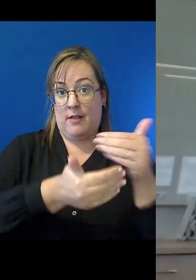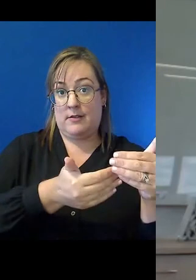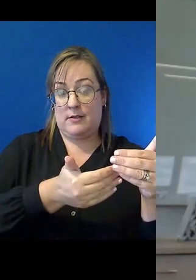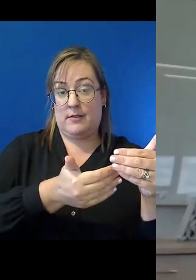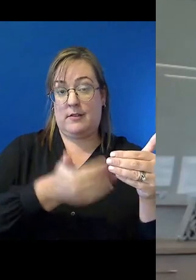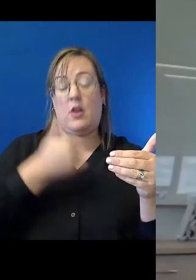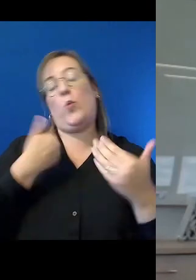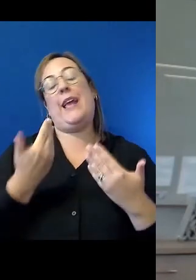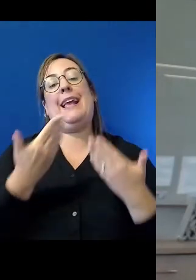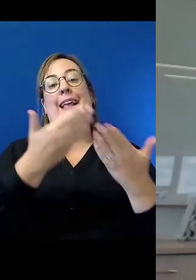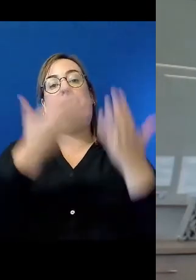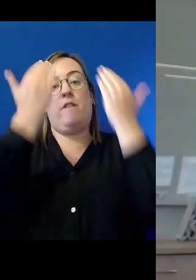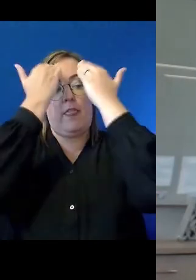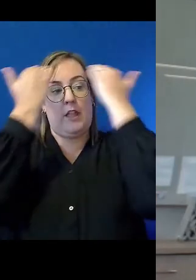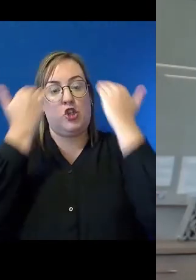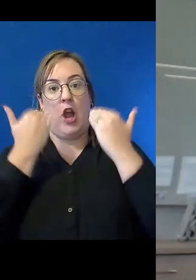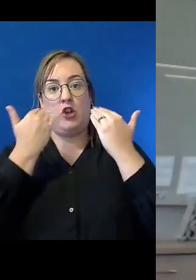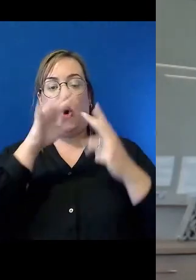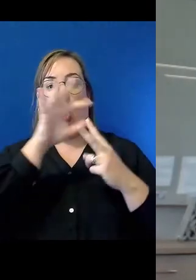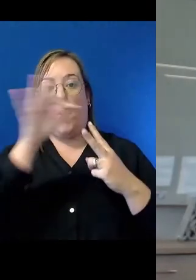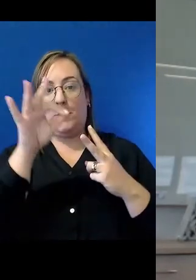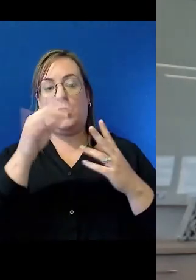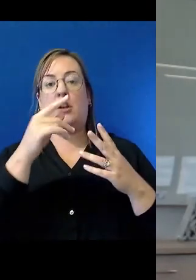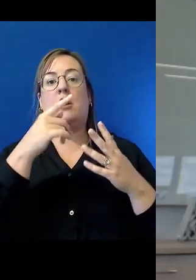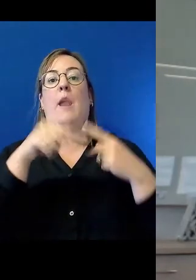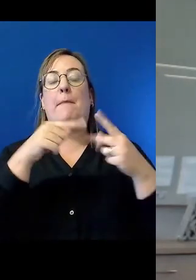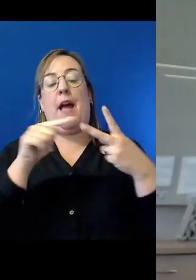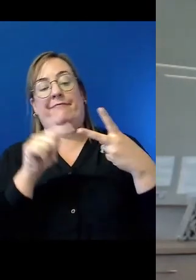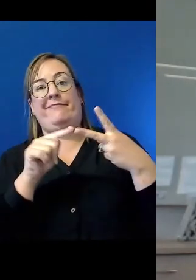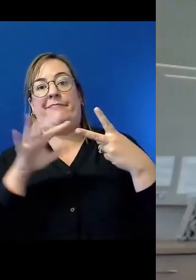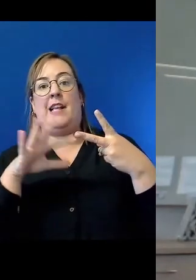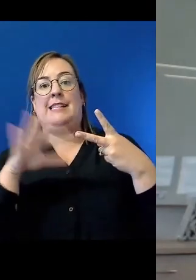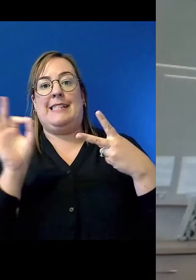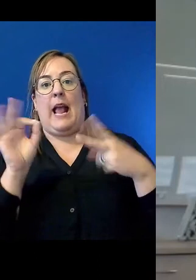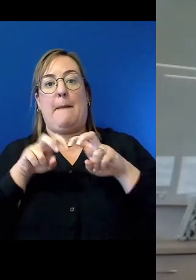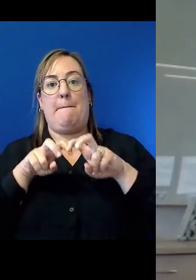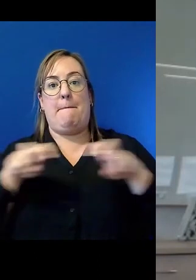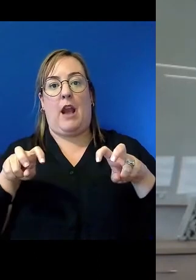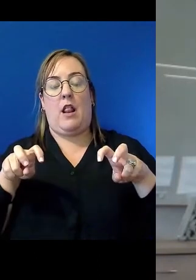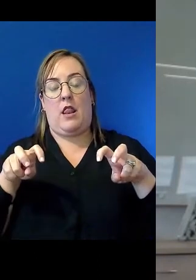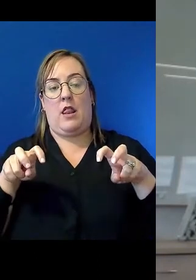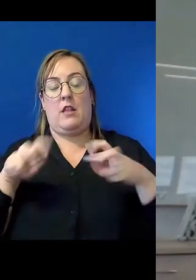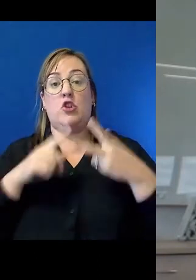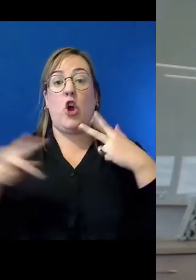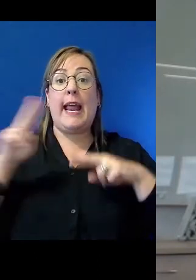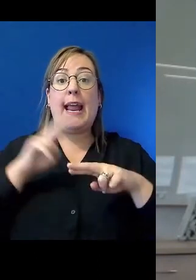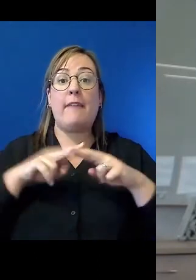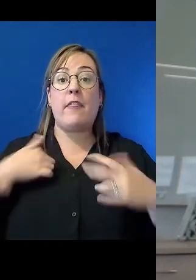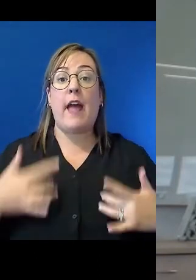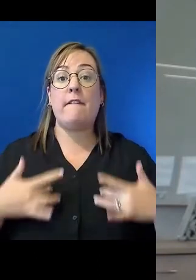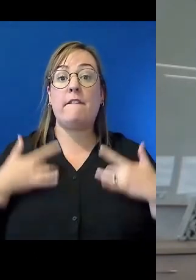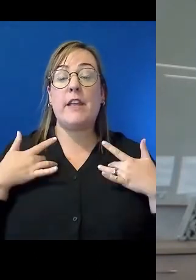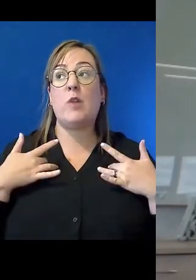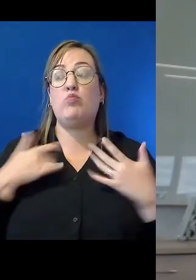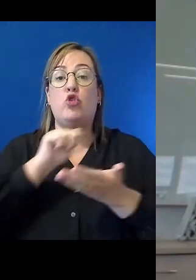our judges some options around alternative pathways as well. So if the offence is, say, shoplifting